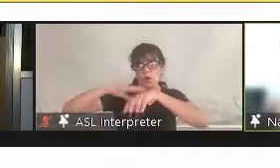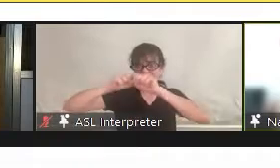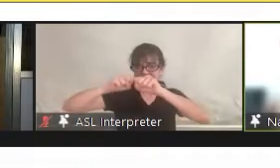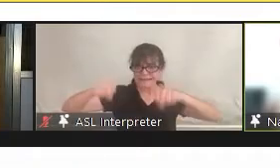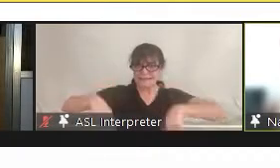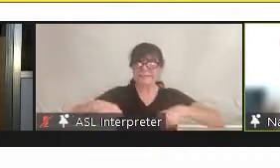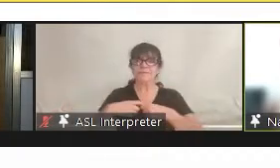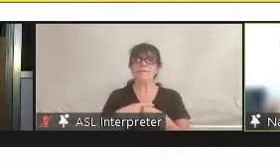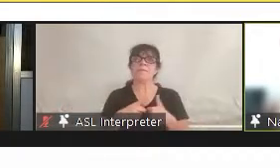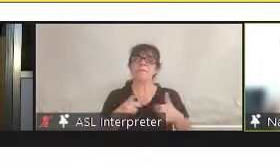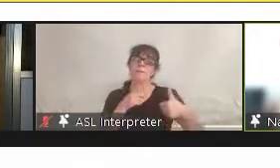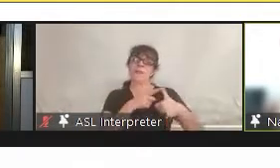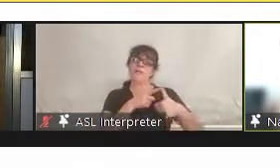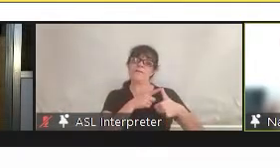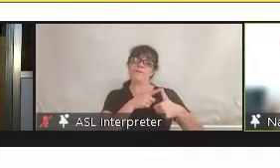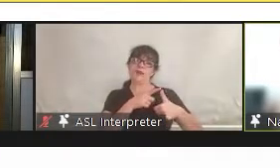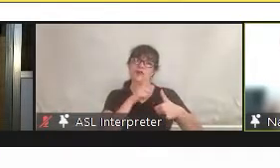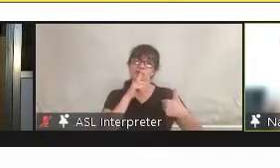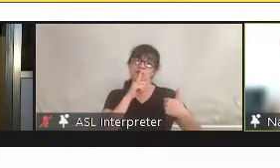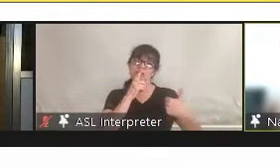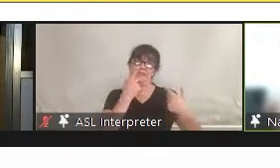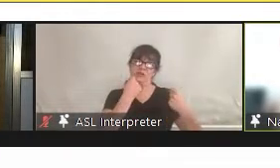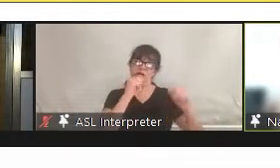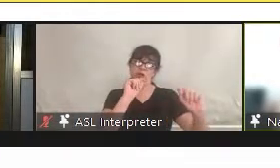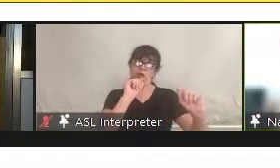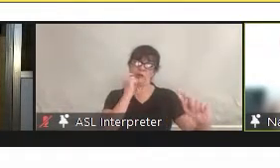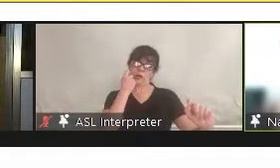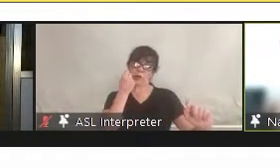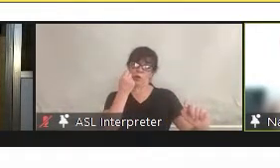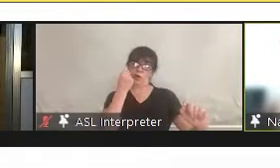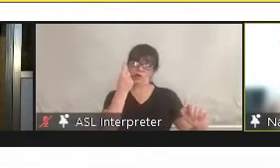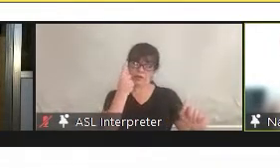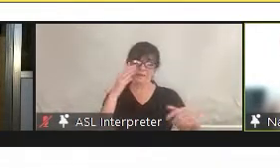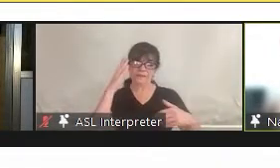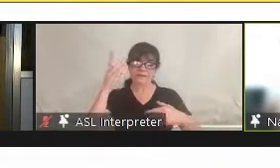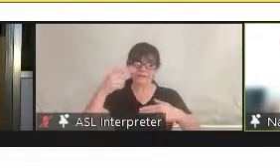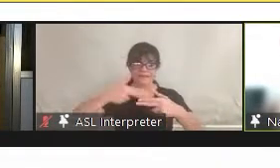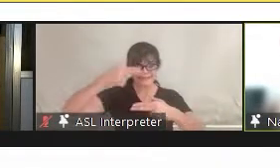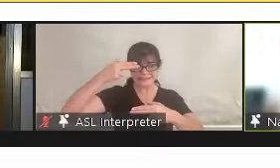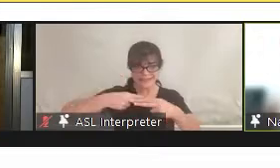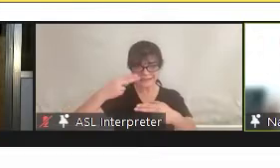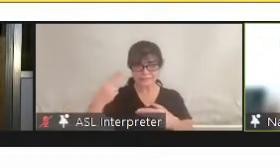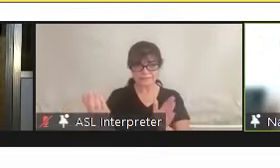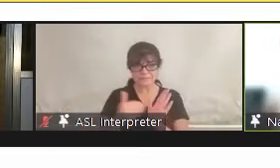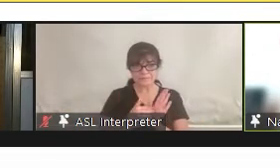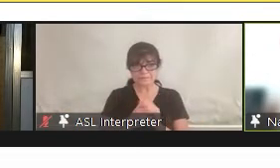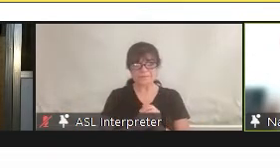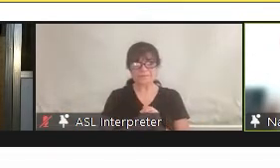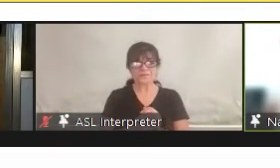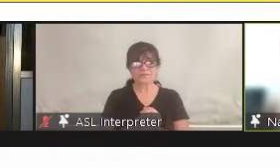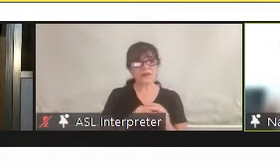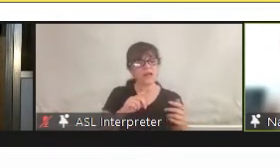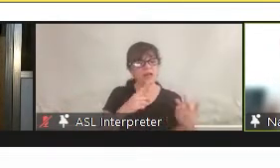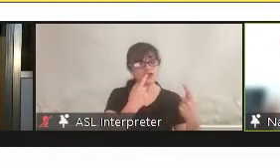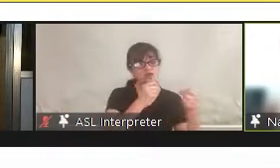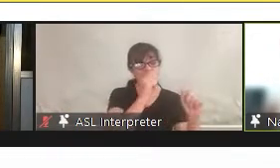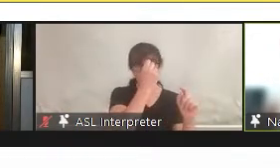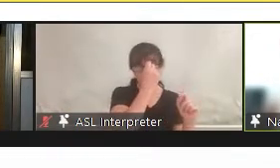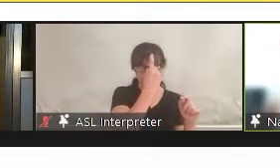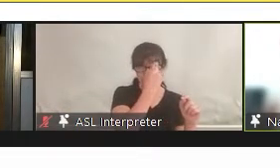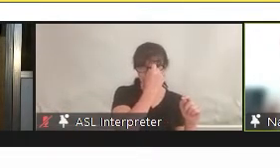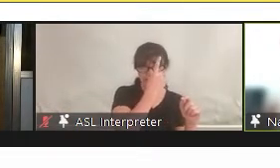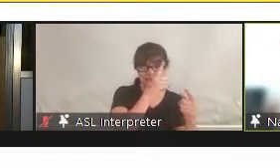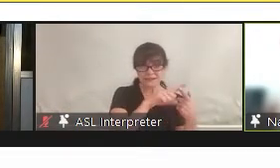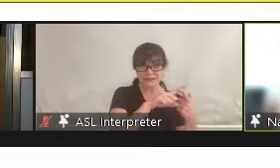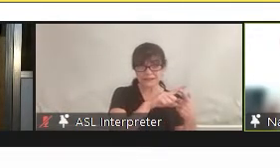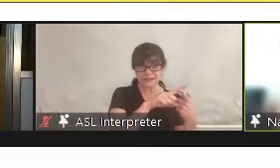The first, they really try to understand, please move to the next slide, And first, they tried to understand